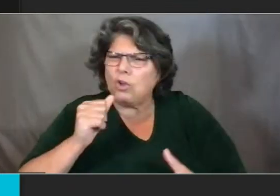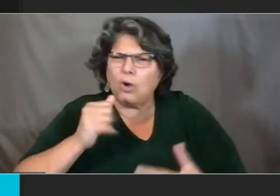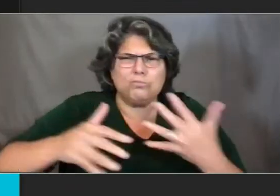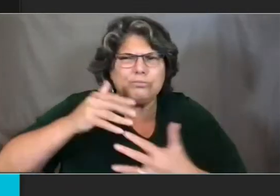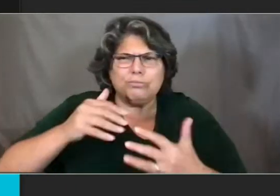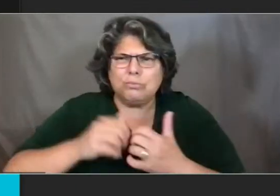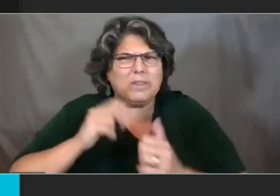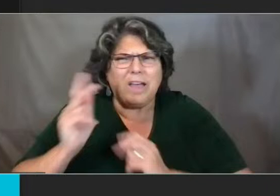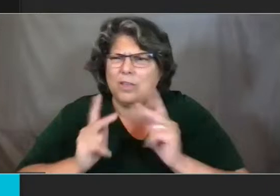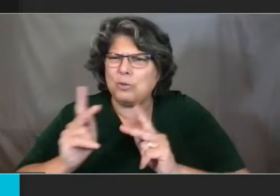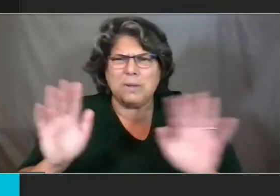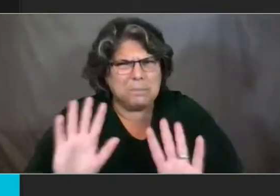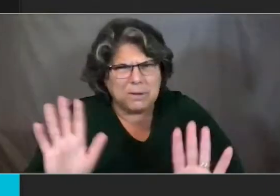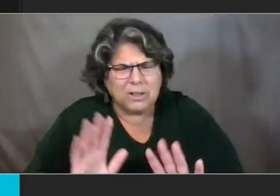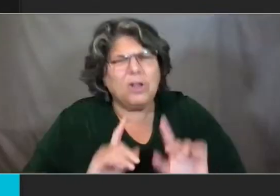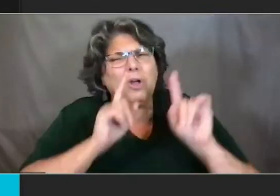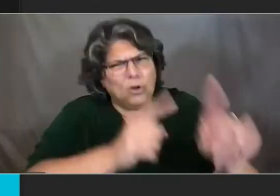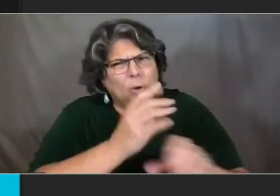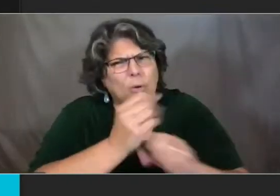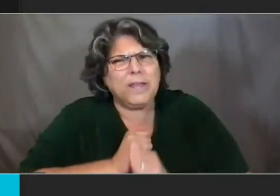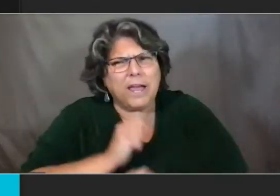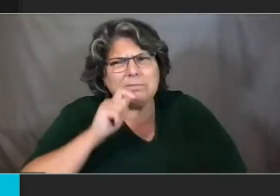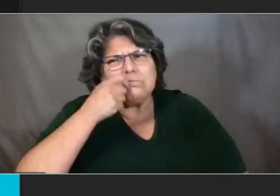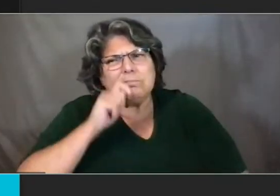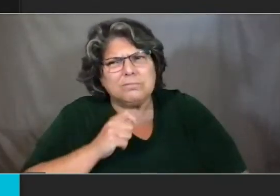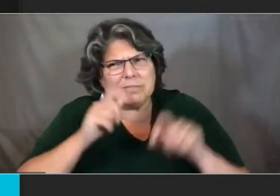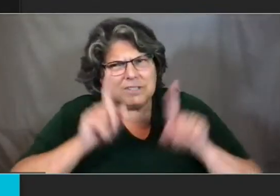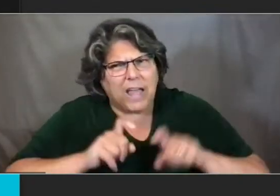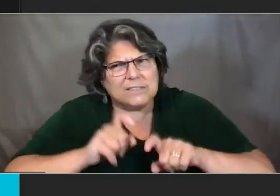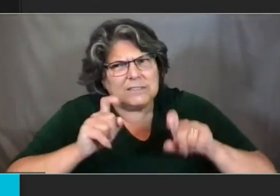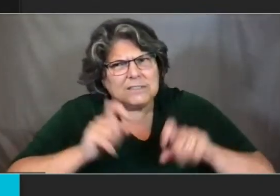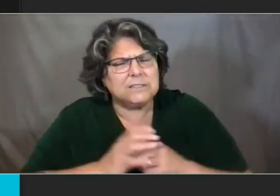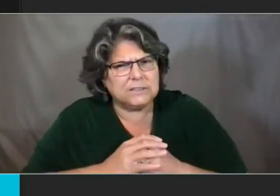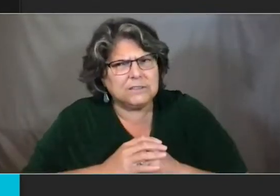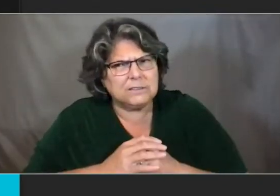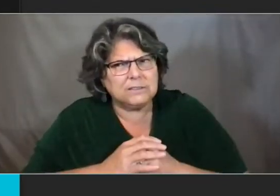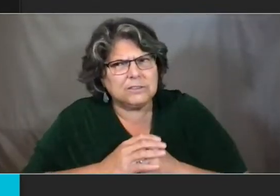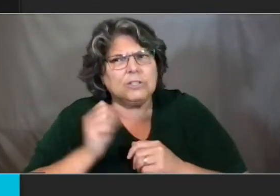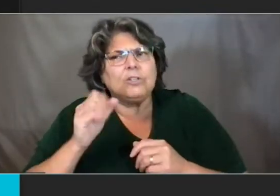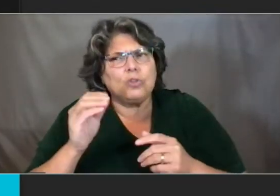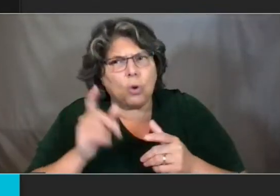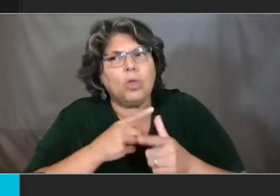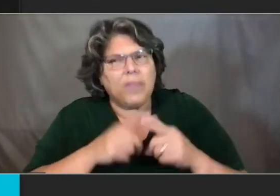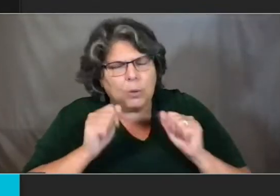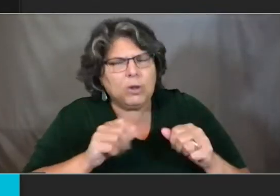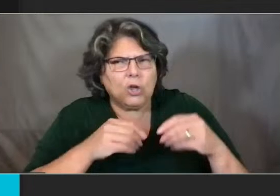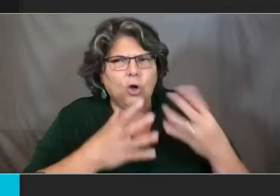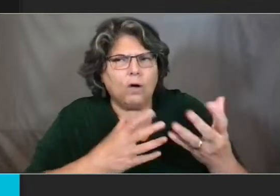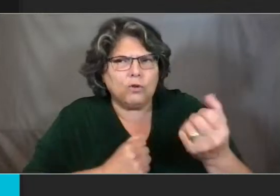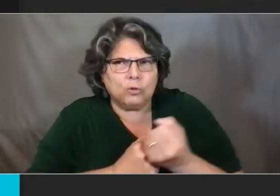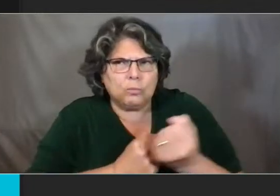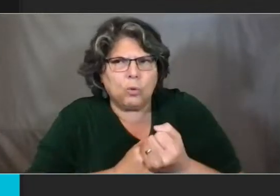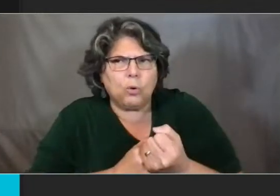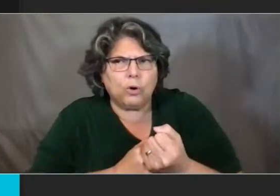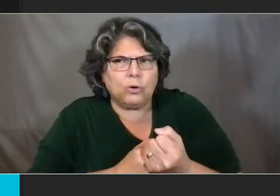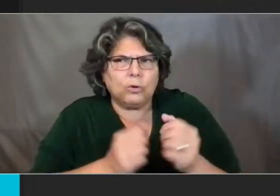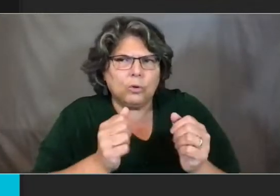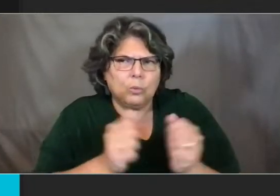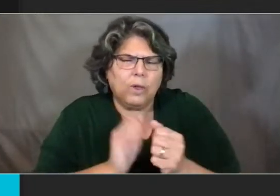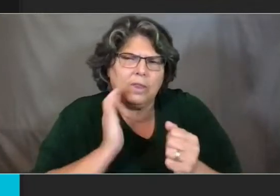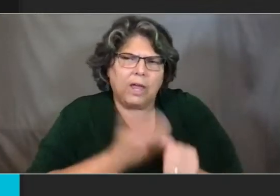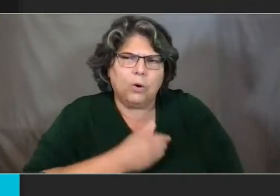and get tested. And therefore, we would be able to offer you support through our CICT team, our